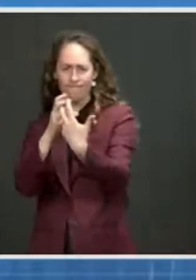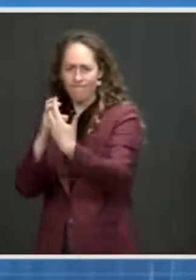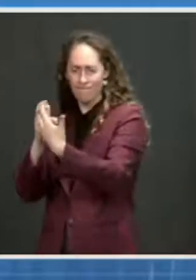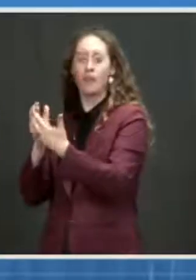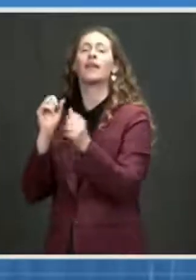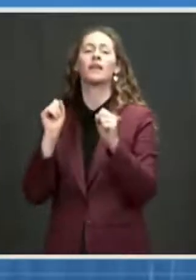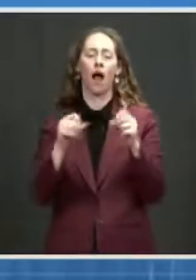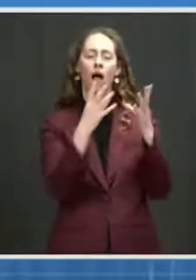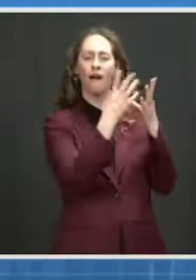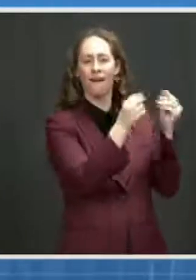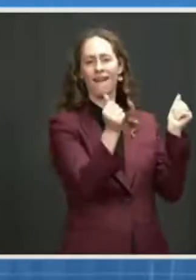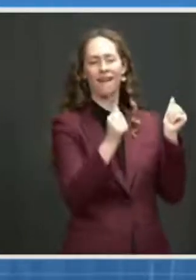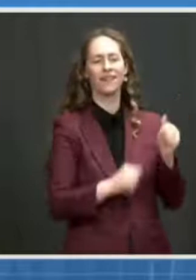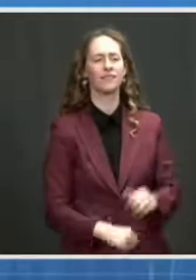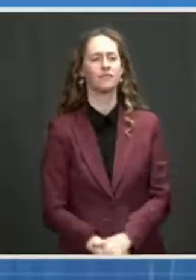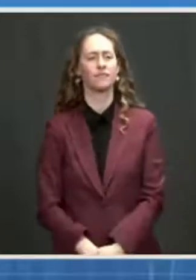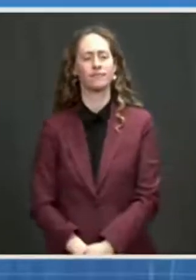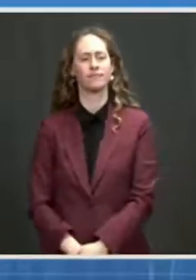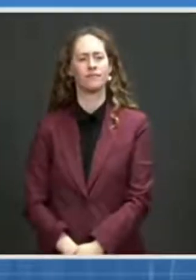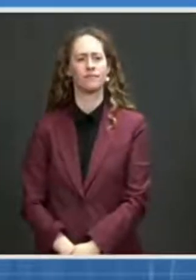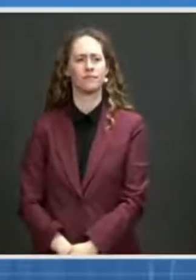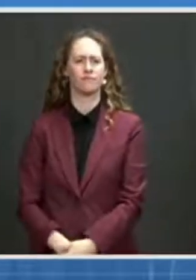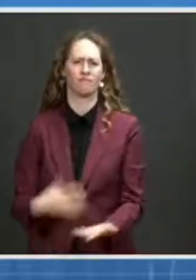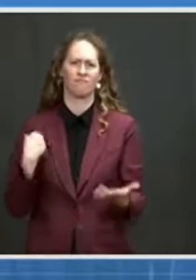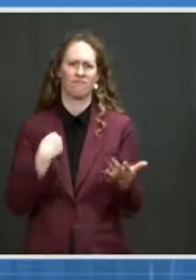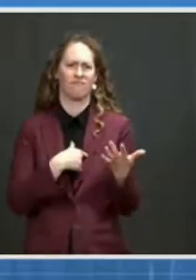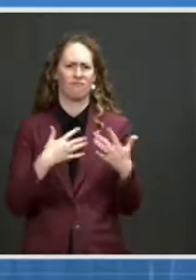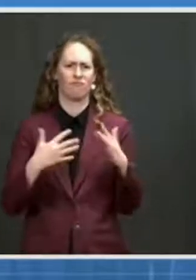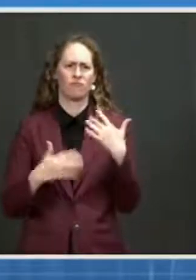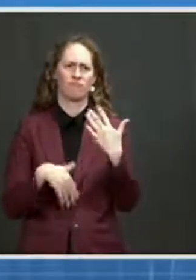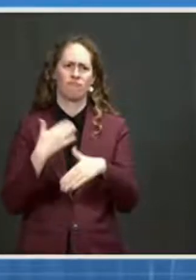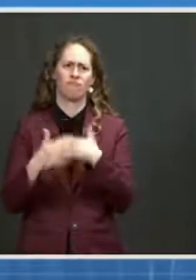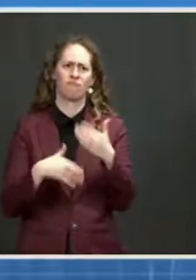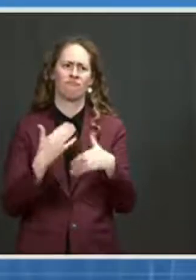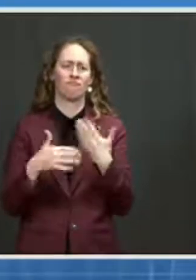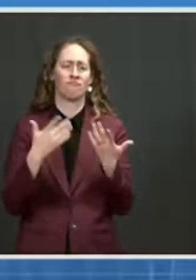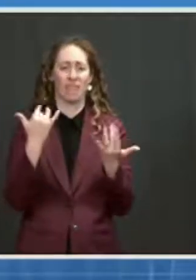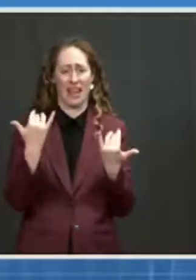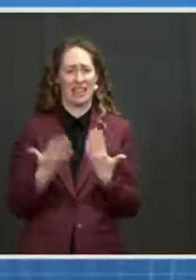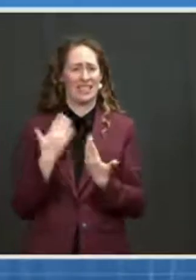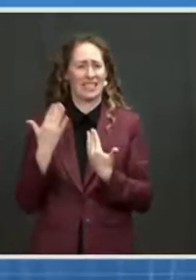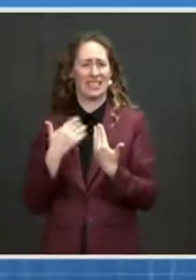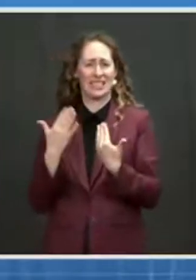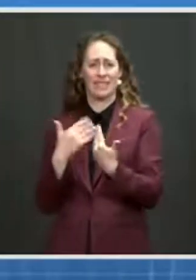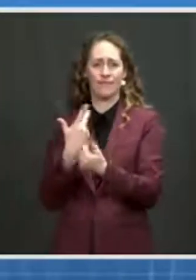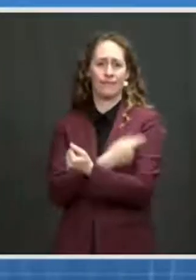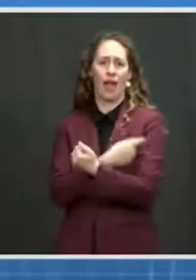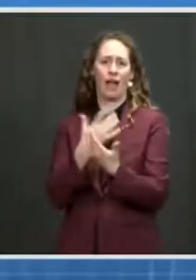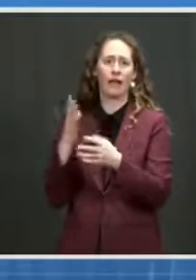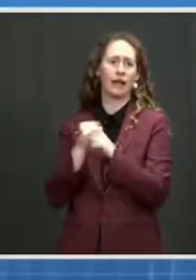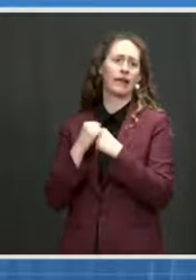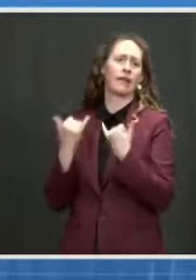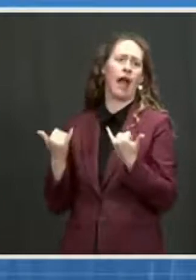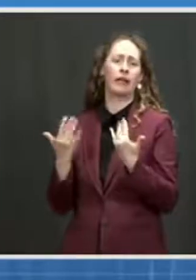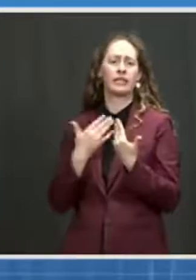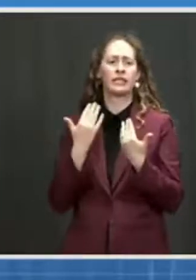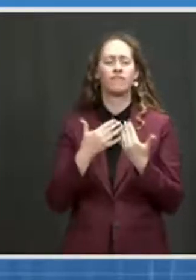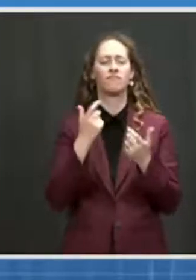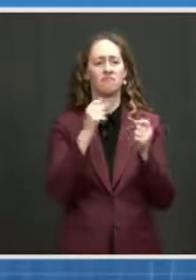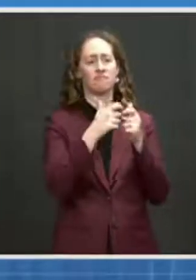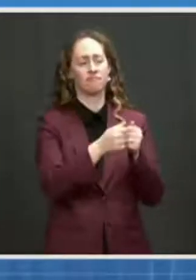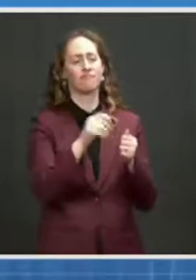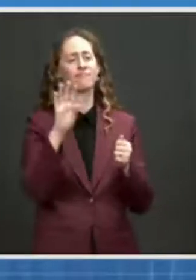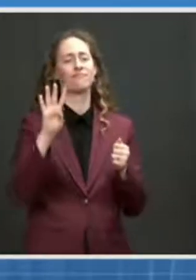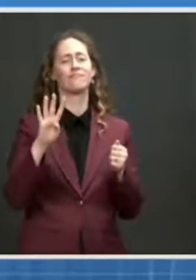incredible progress. Getting vaccinated now is easier than ever. You can text your zip code, as you've heard, to